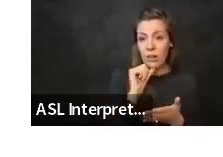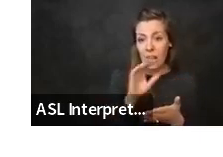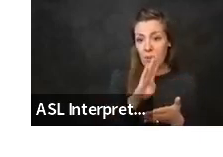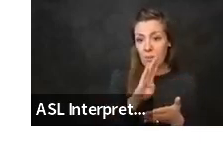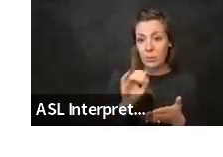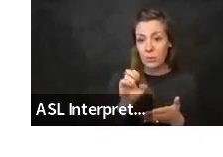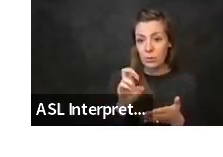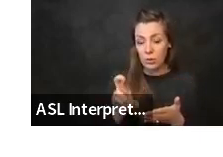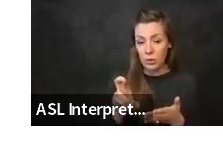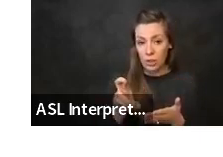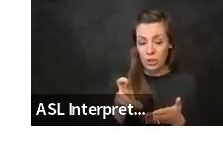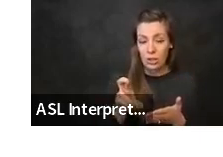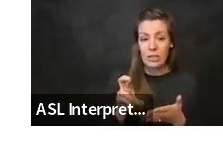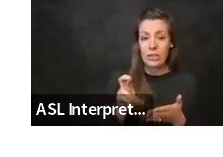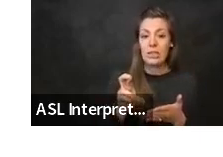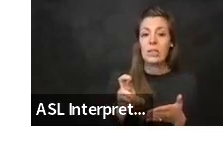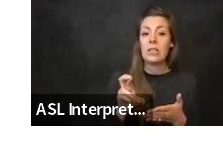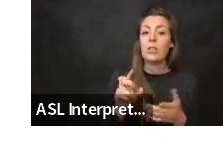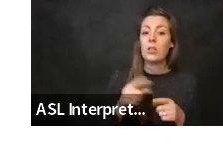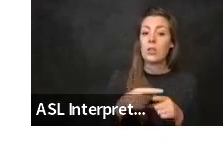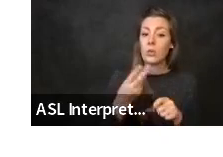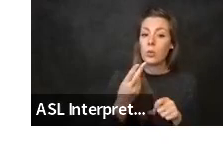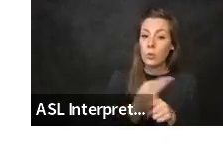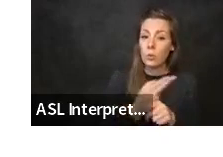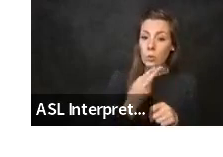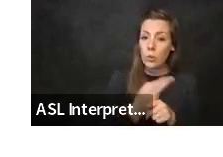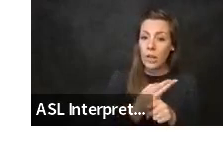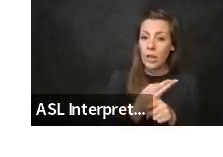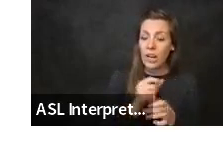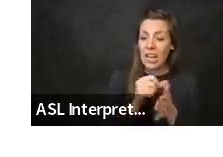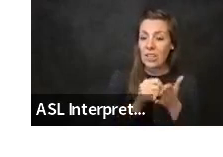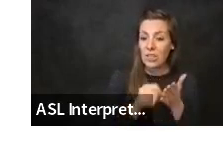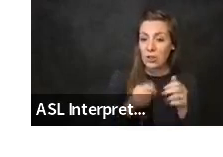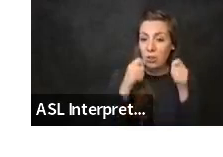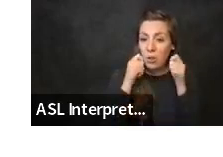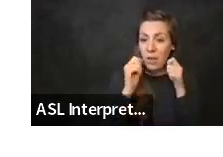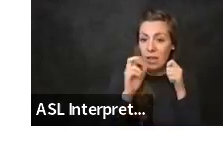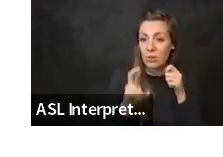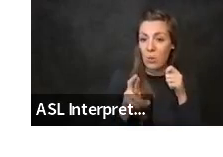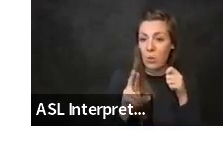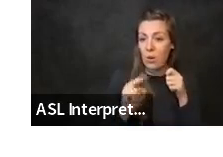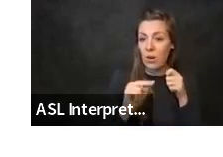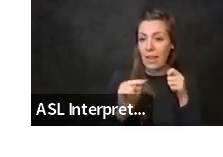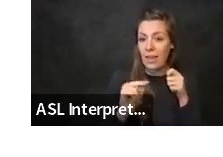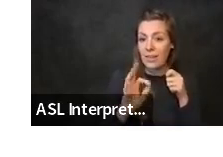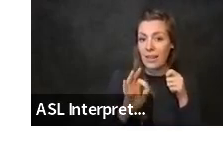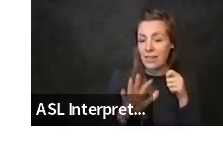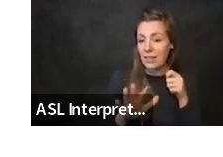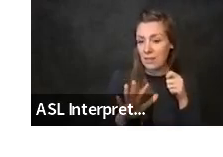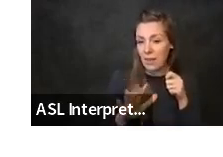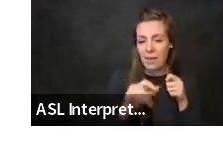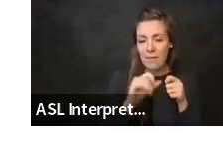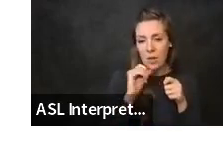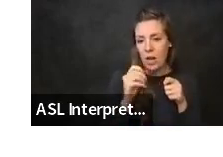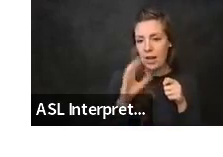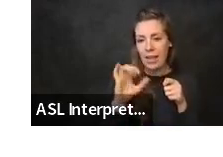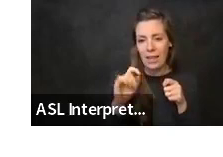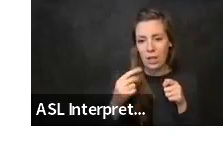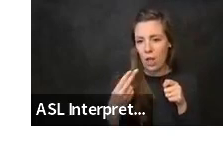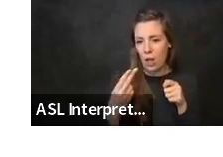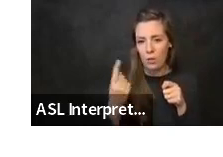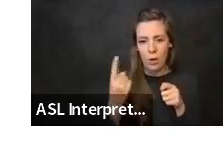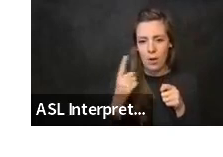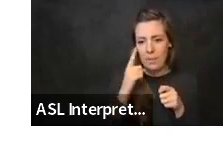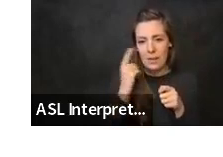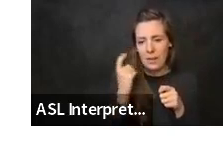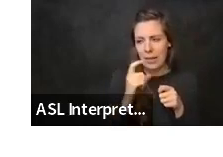to, if they're eligible, that is, to wear a surgical mask or an N95, not a cloth facial covering, as it's clear